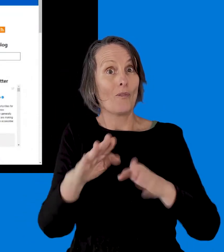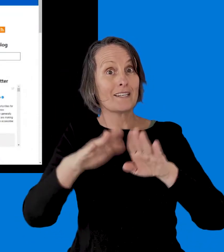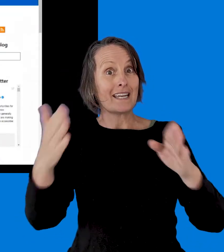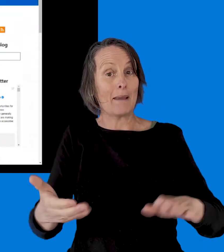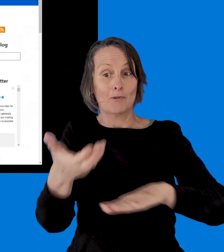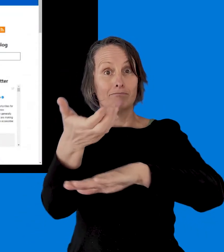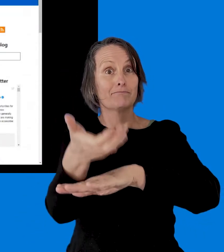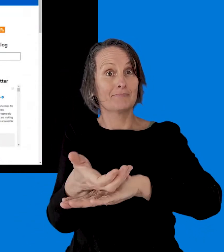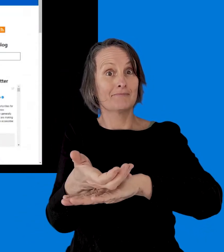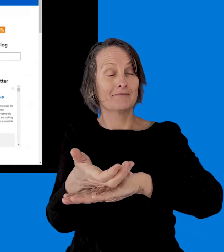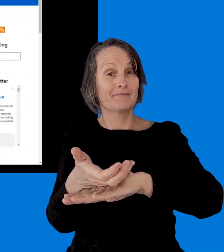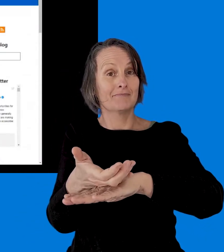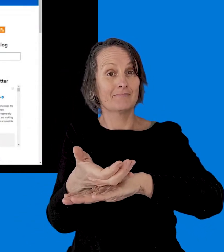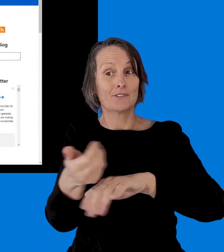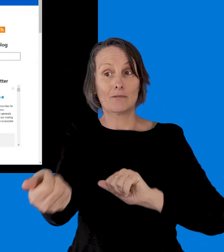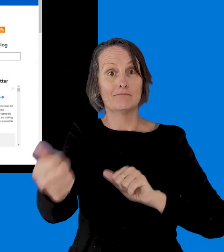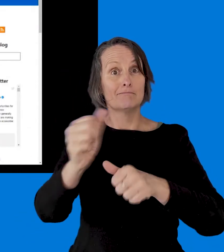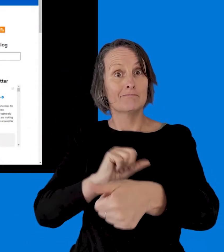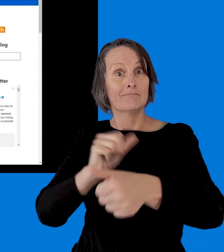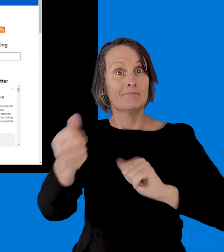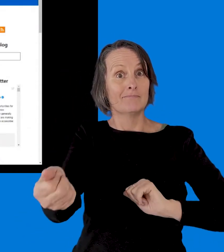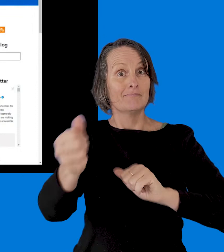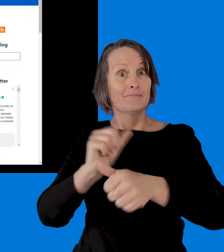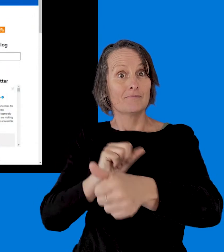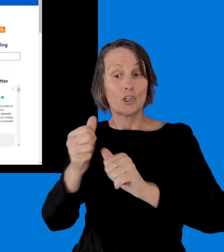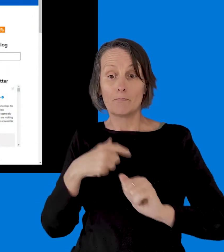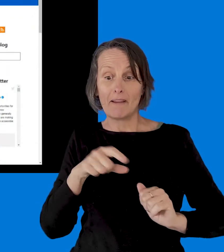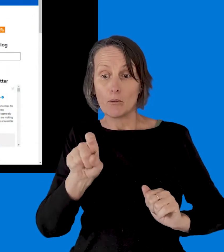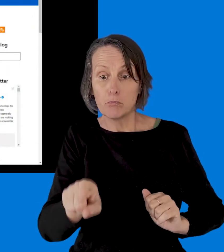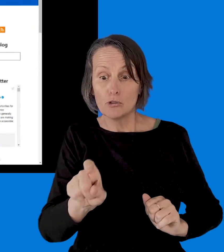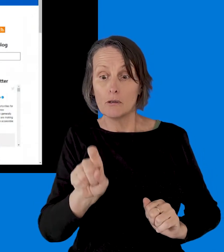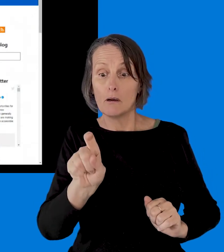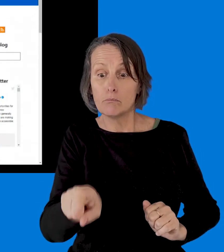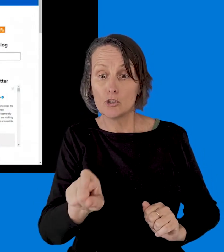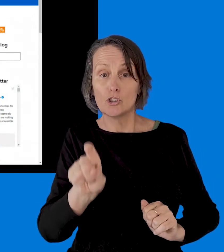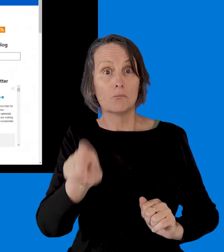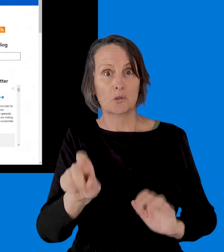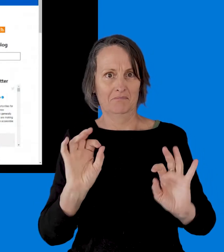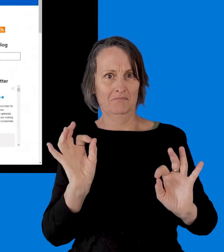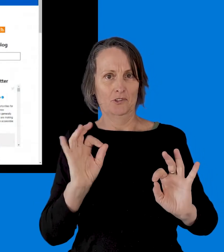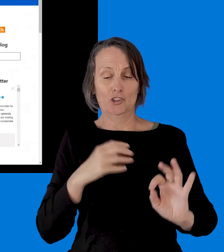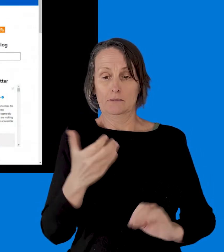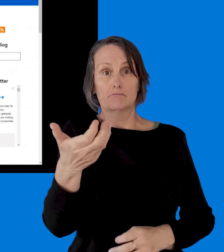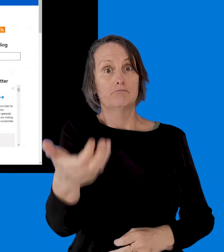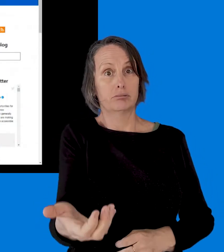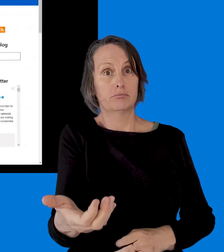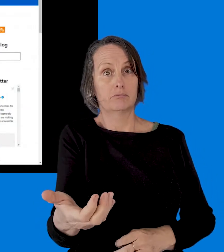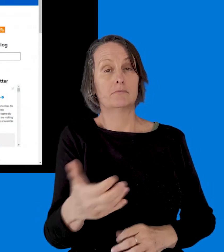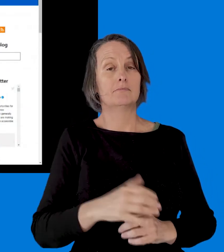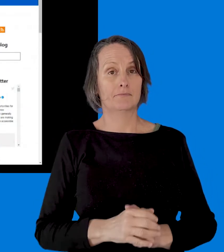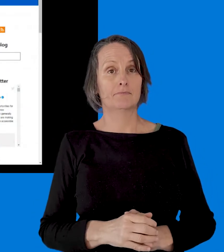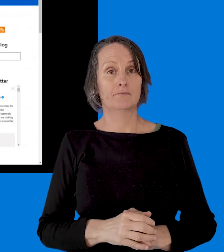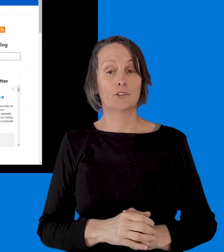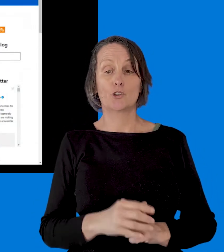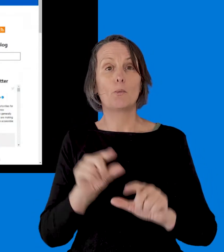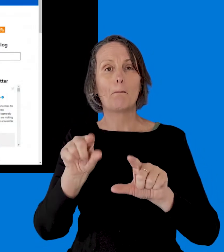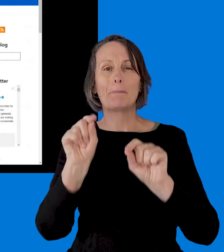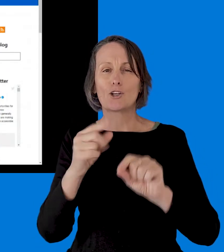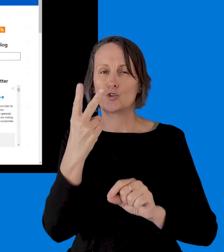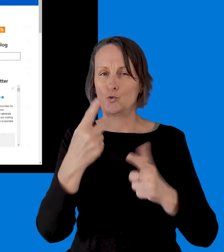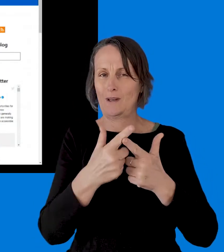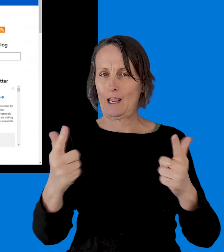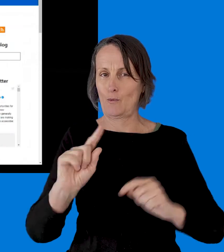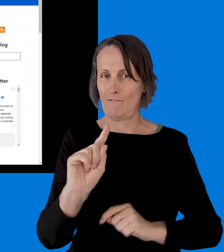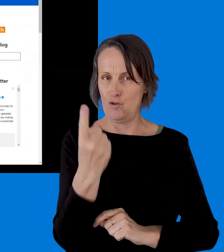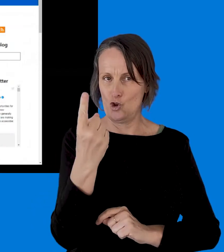it's actually in both directions, and we have it set up so you don't have to push the buttons on the phone. You just set the phone down, you indicate the